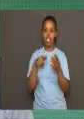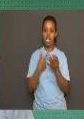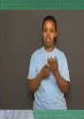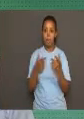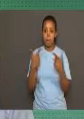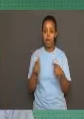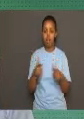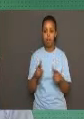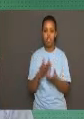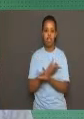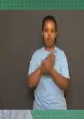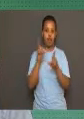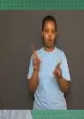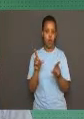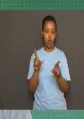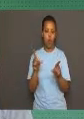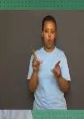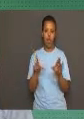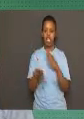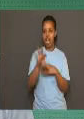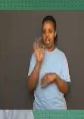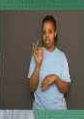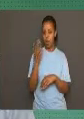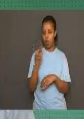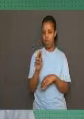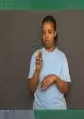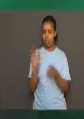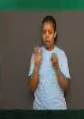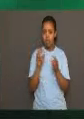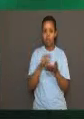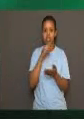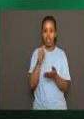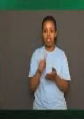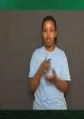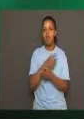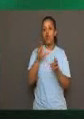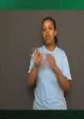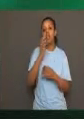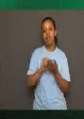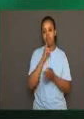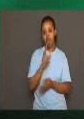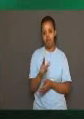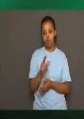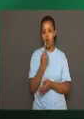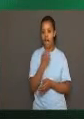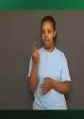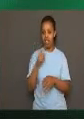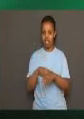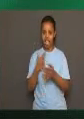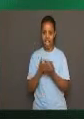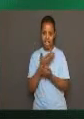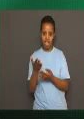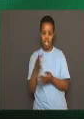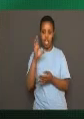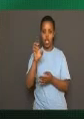the solution seems to appear out of nowhere. It is often called a